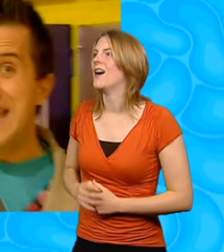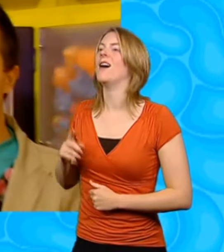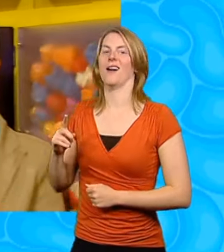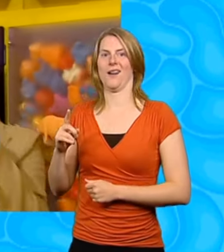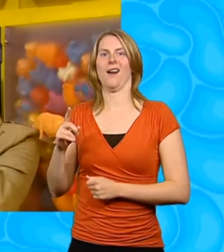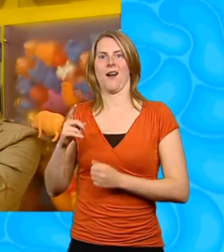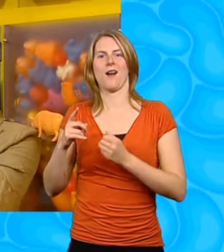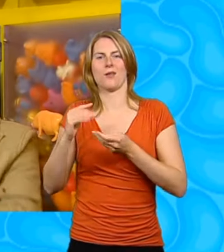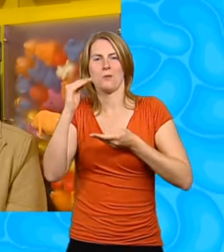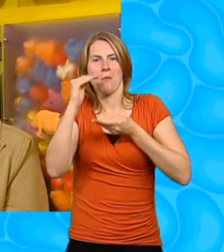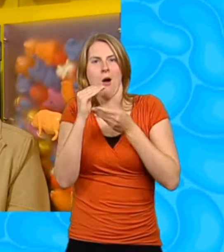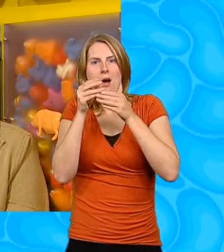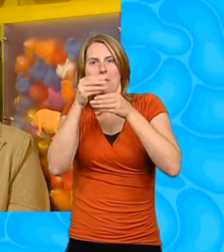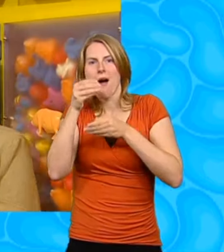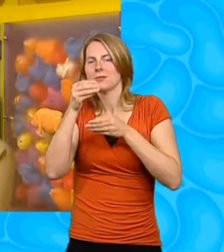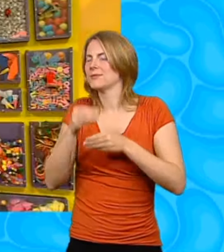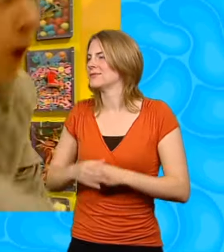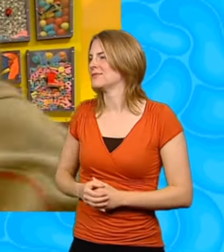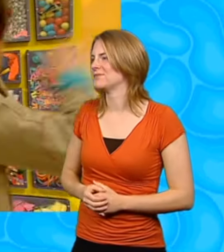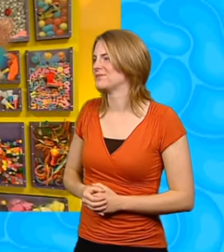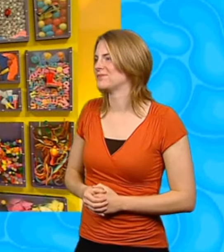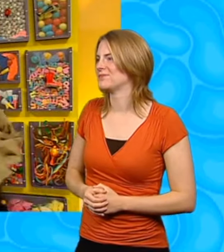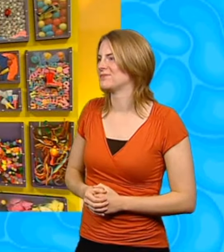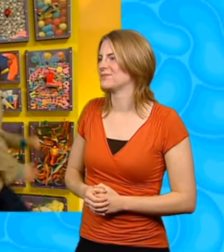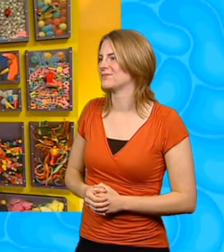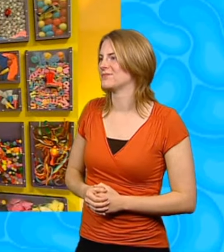An even smaller box.